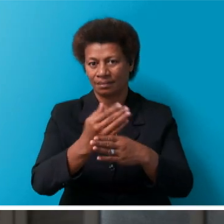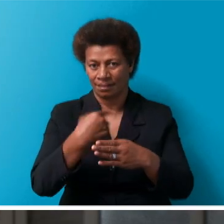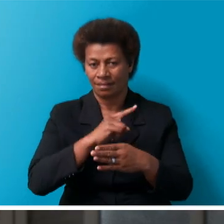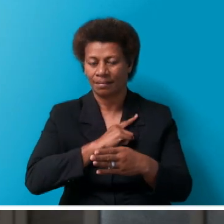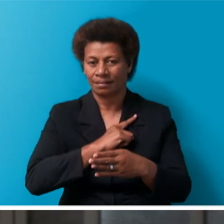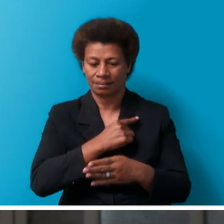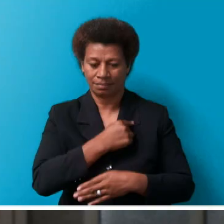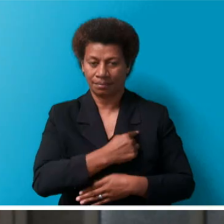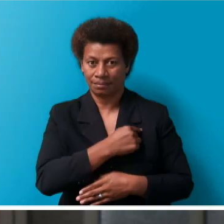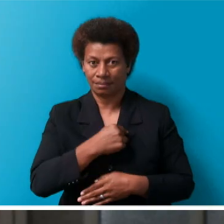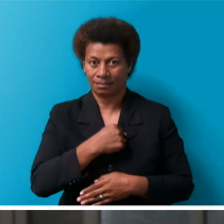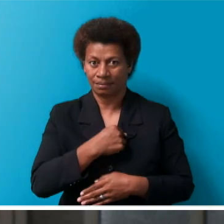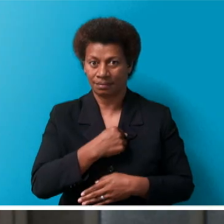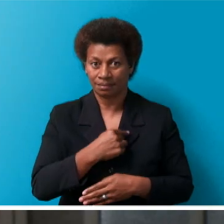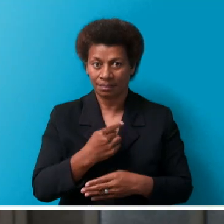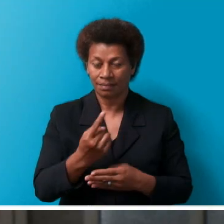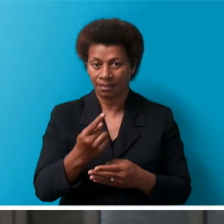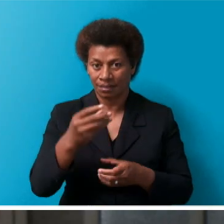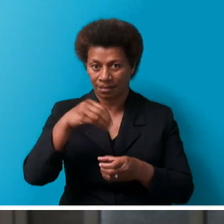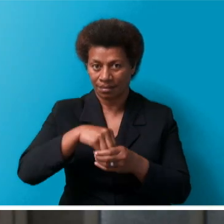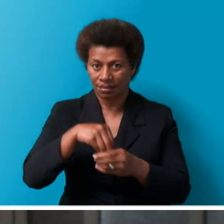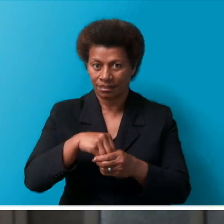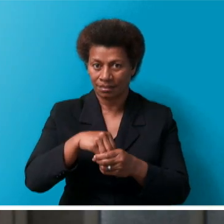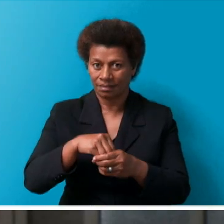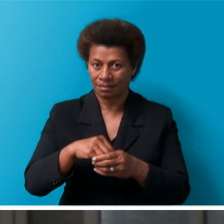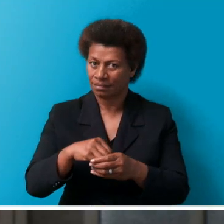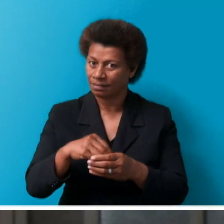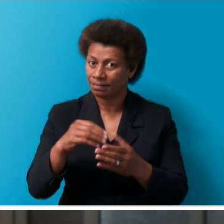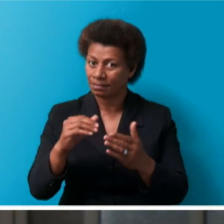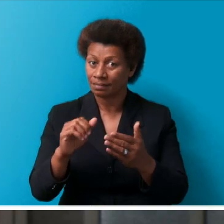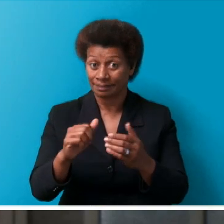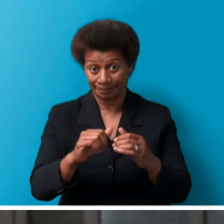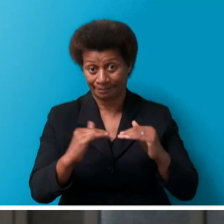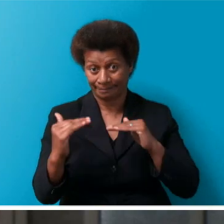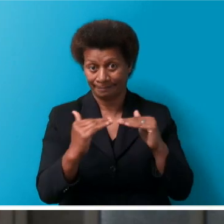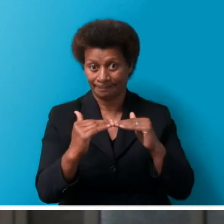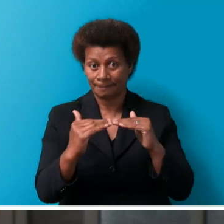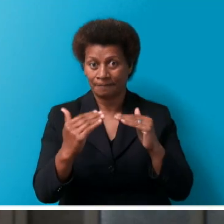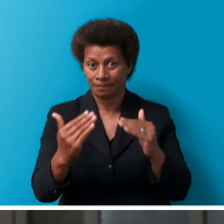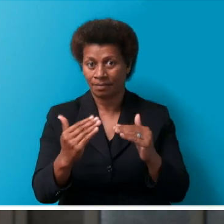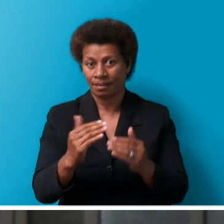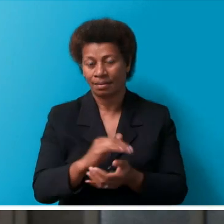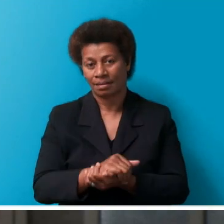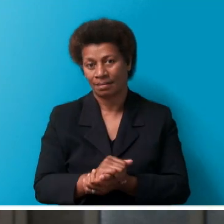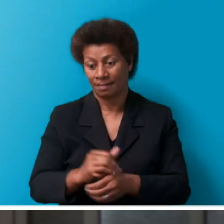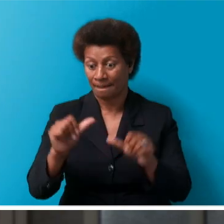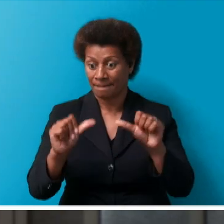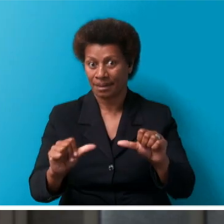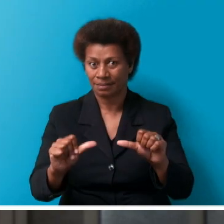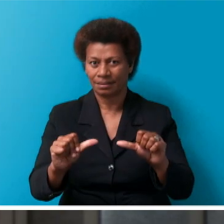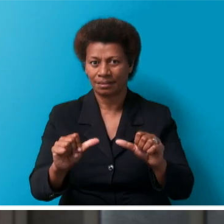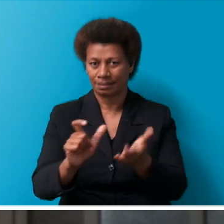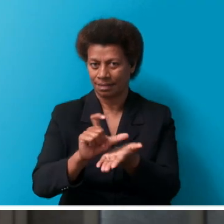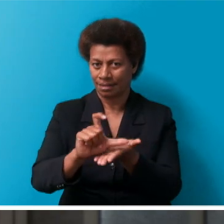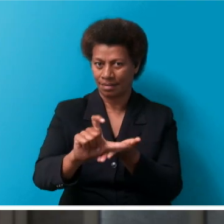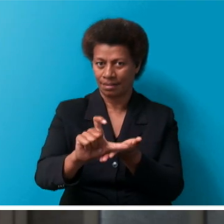in our mission to foster an inclusive, just, and prosperous Fiji. His Excellency has set a clear vision for our nation's